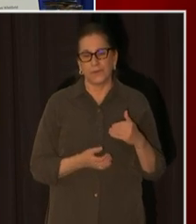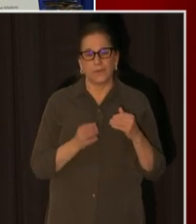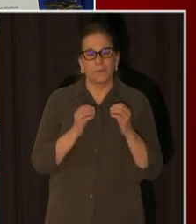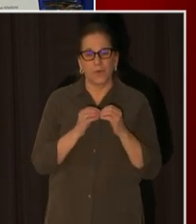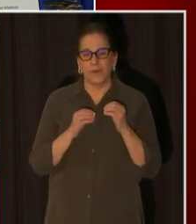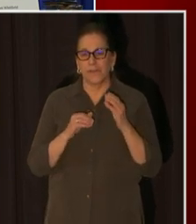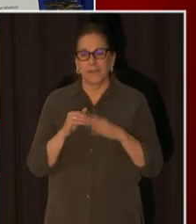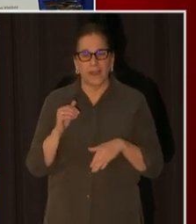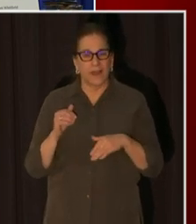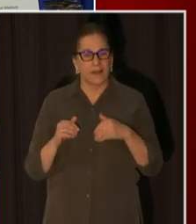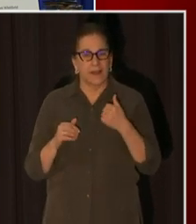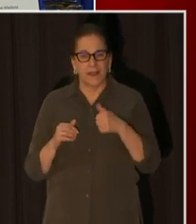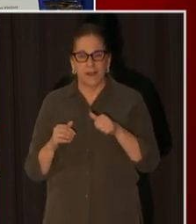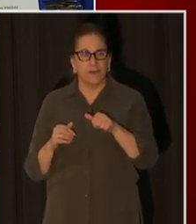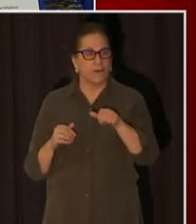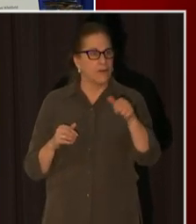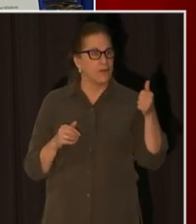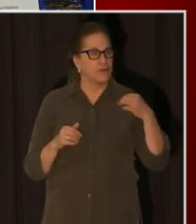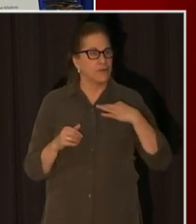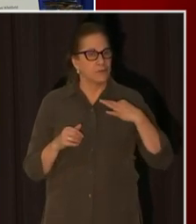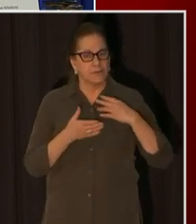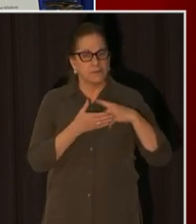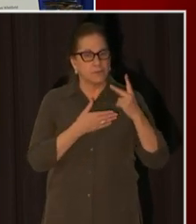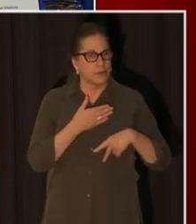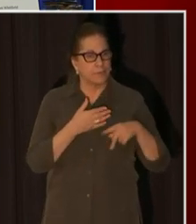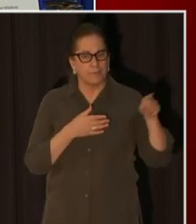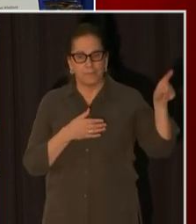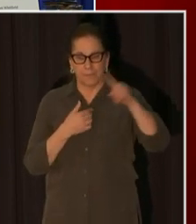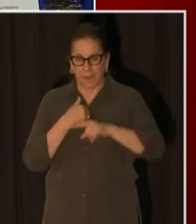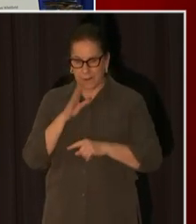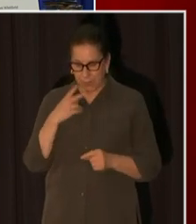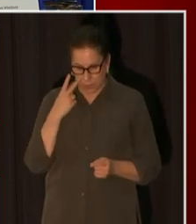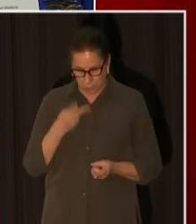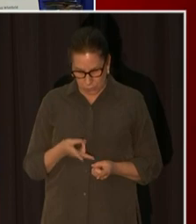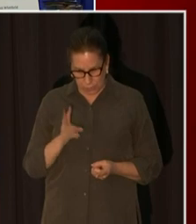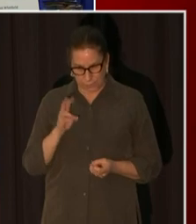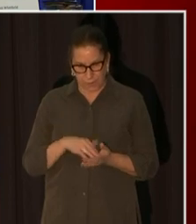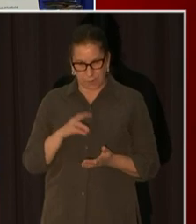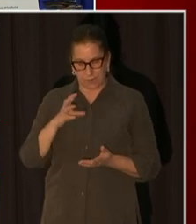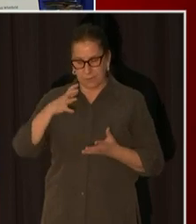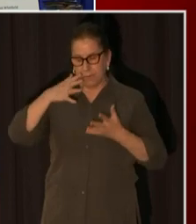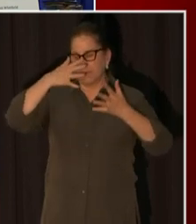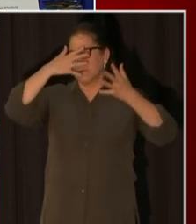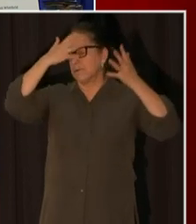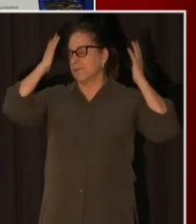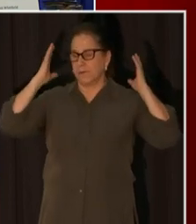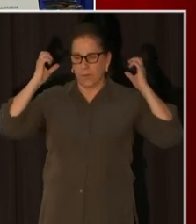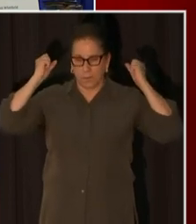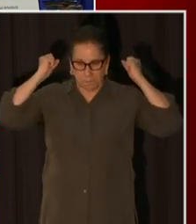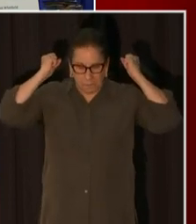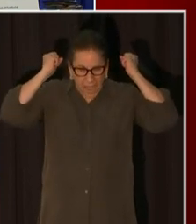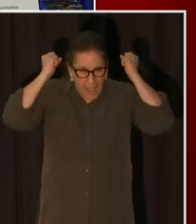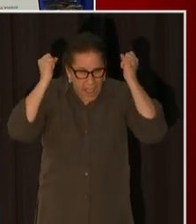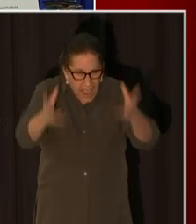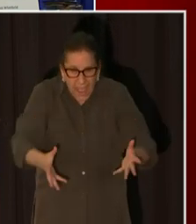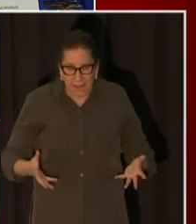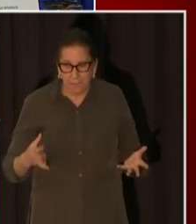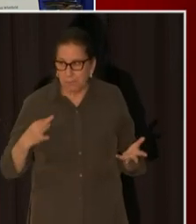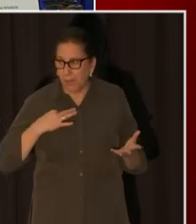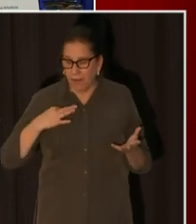for unemployment insurance first. Thank you. Let's go to the next caller, Dave in